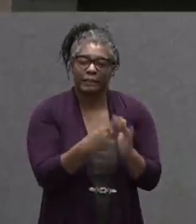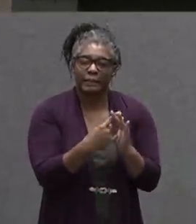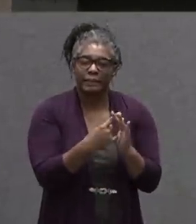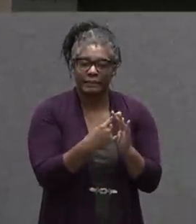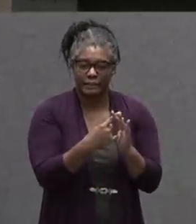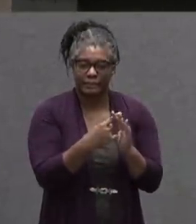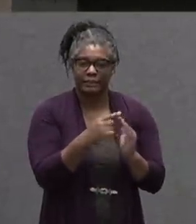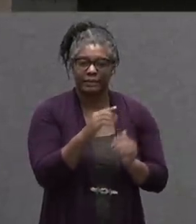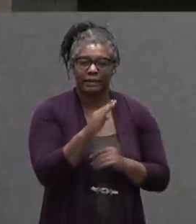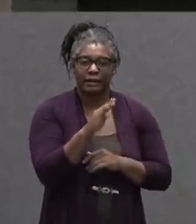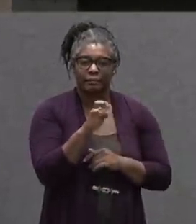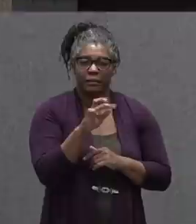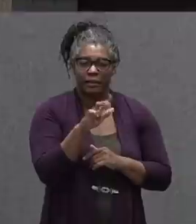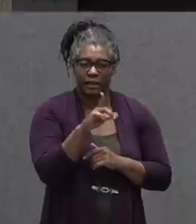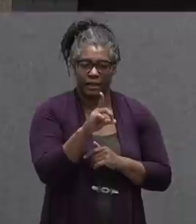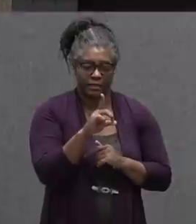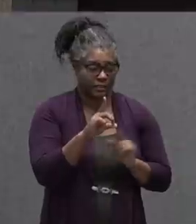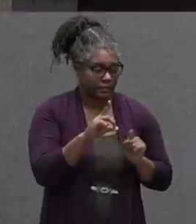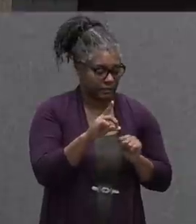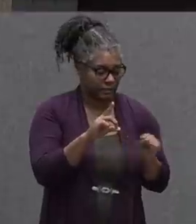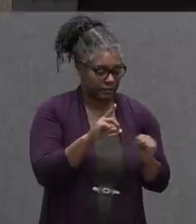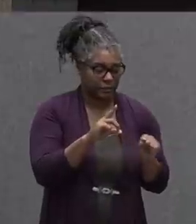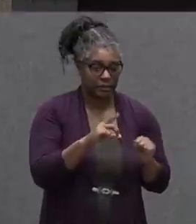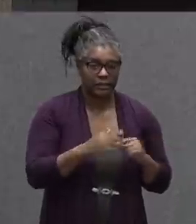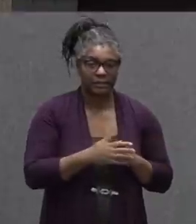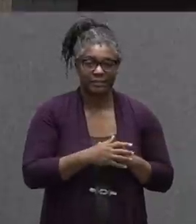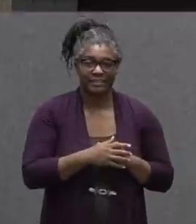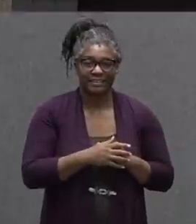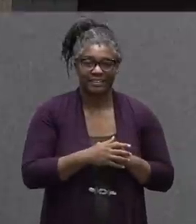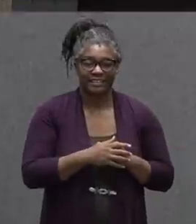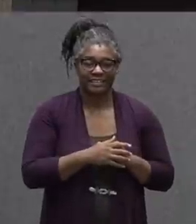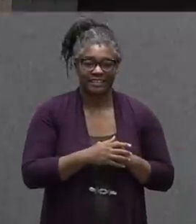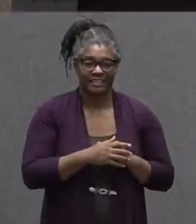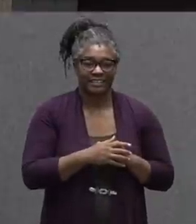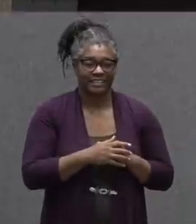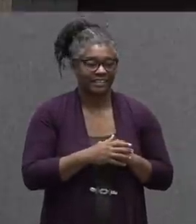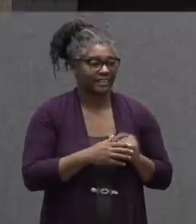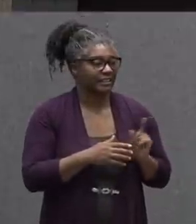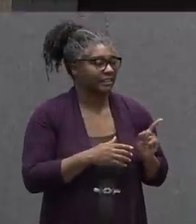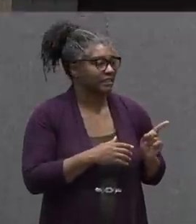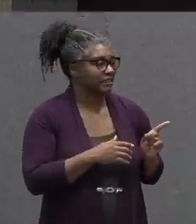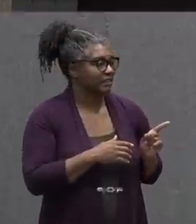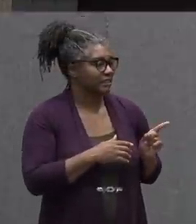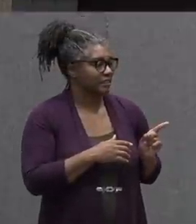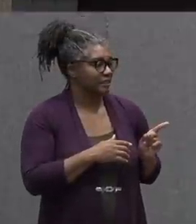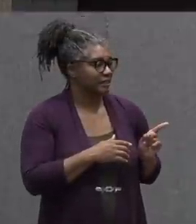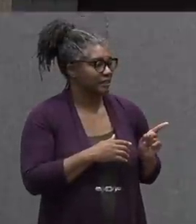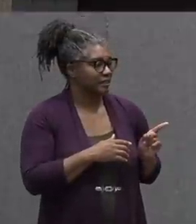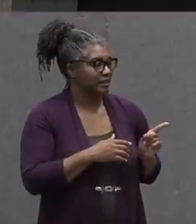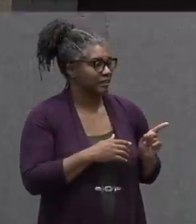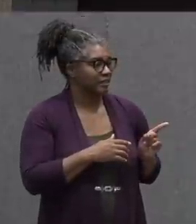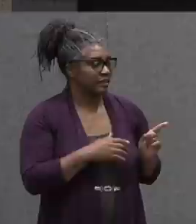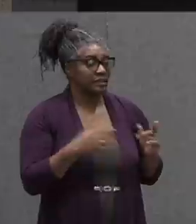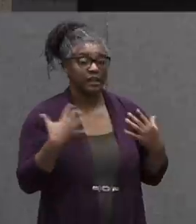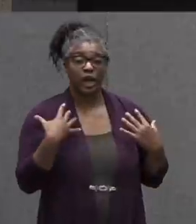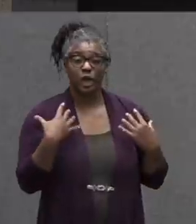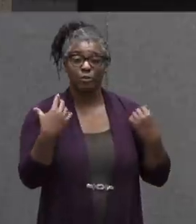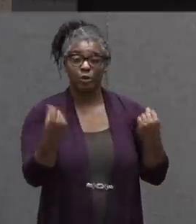So I started with the blend from our word brave, and I wrote down the letters